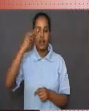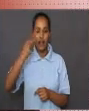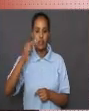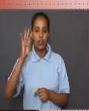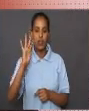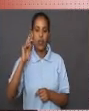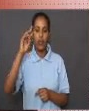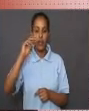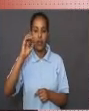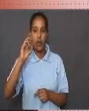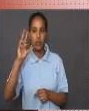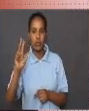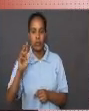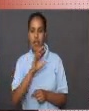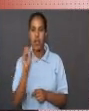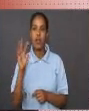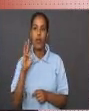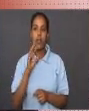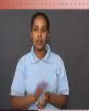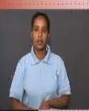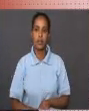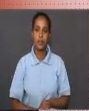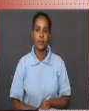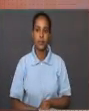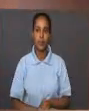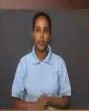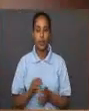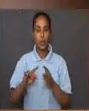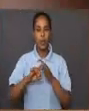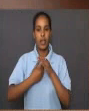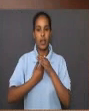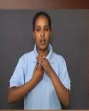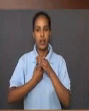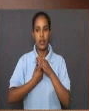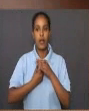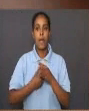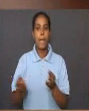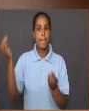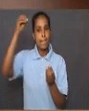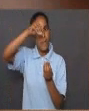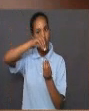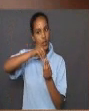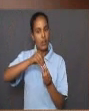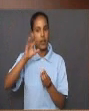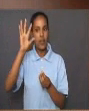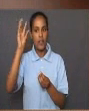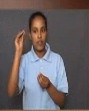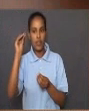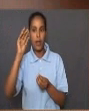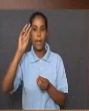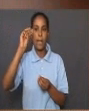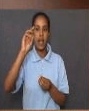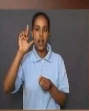ammonium nitrate crystal and water. We begin by pouring